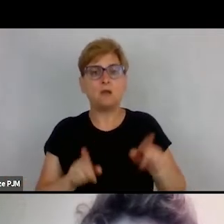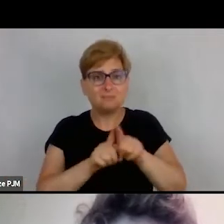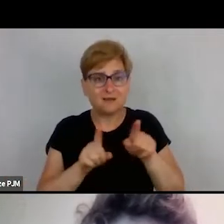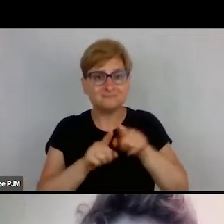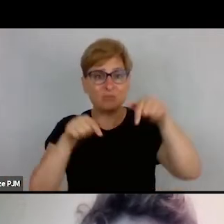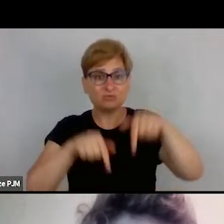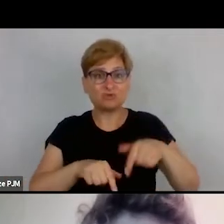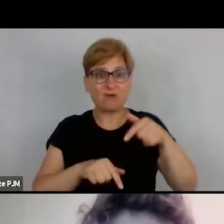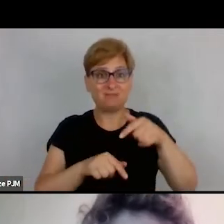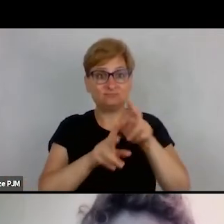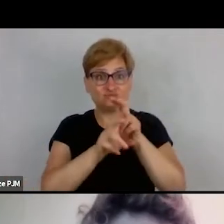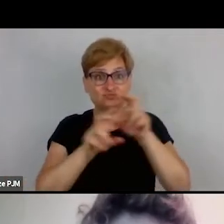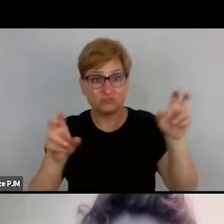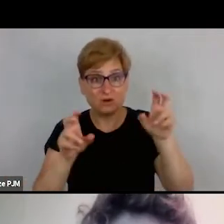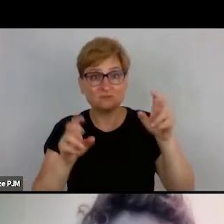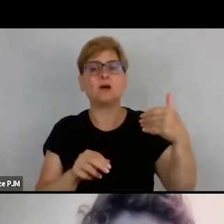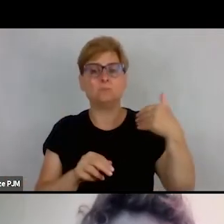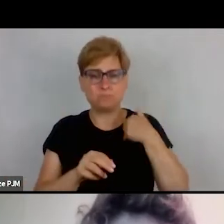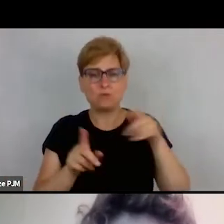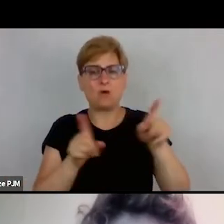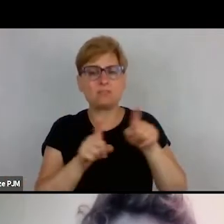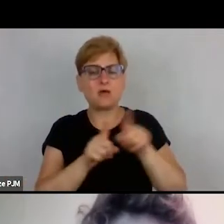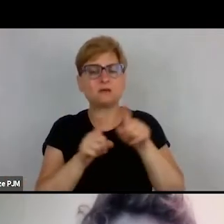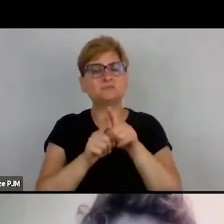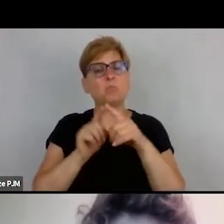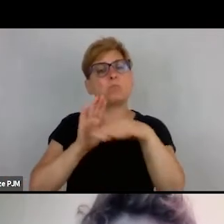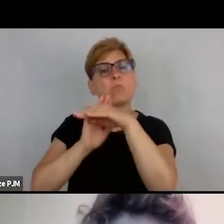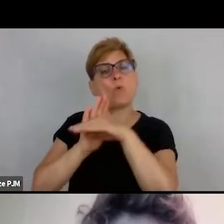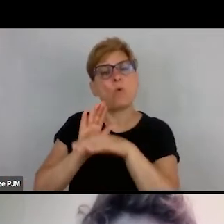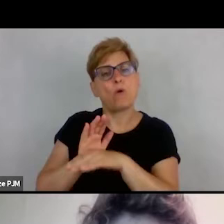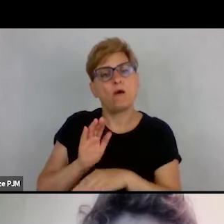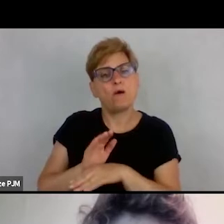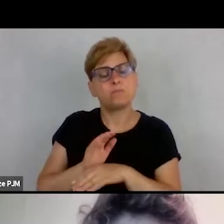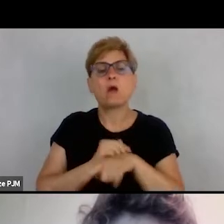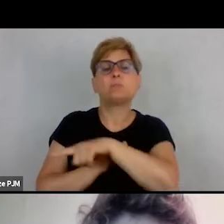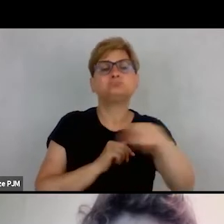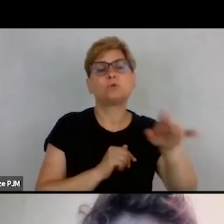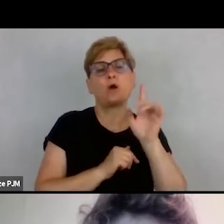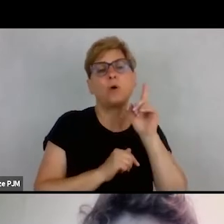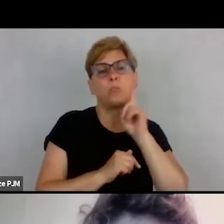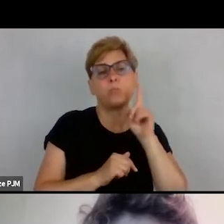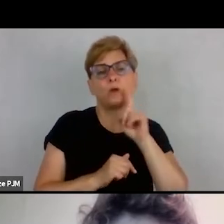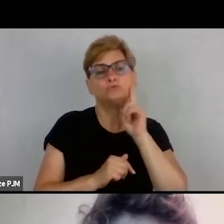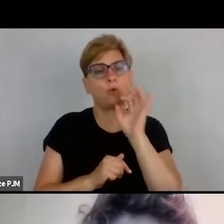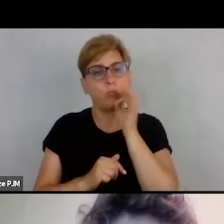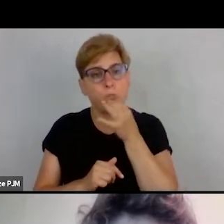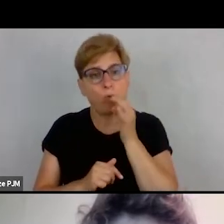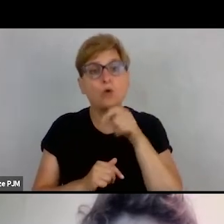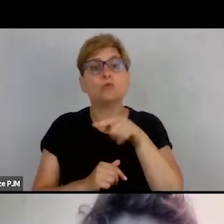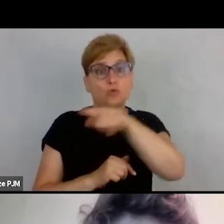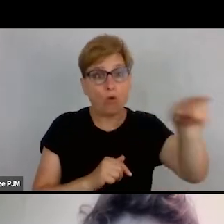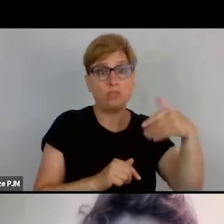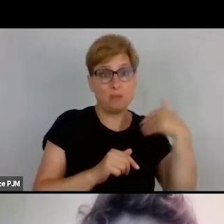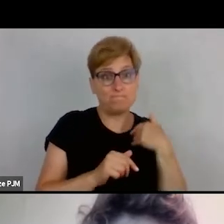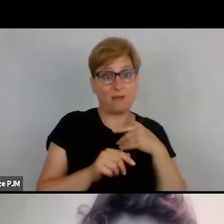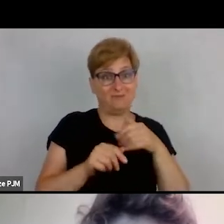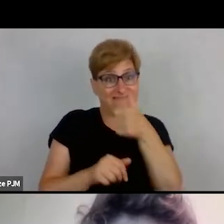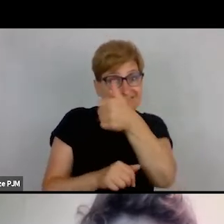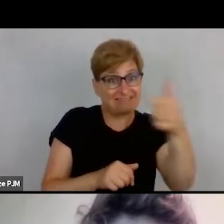their girlfriends, what we called a juvenile battery intervention program. And when I look back on that work, I worry